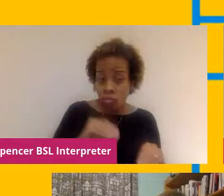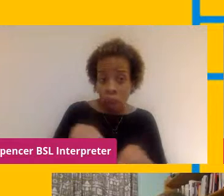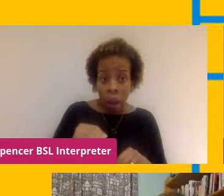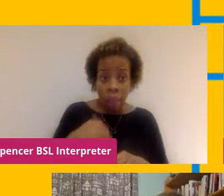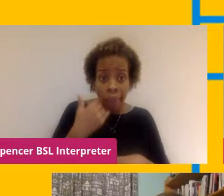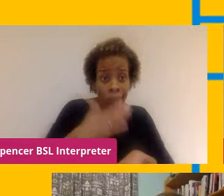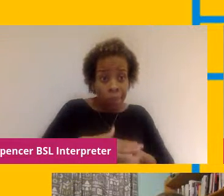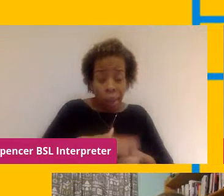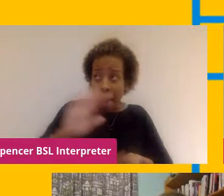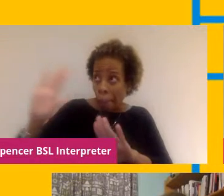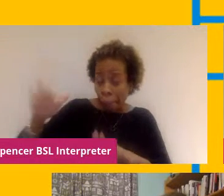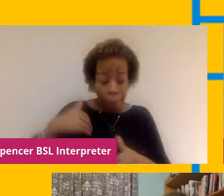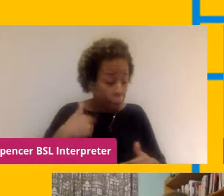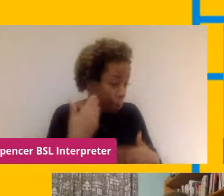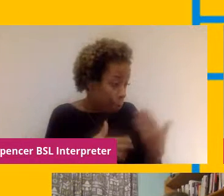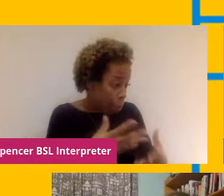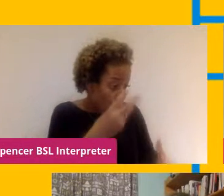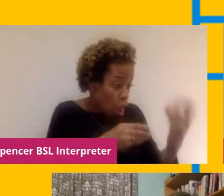that?